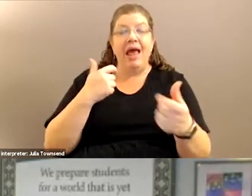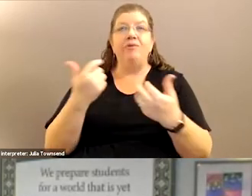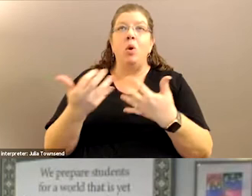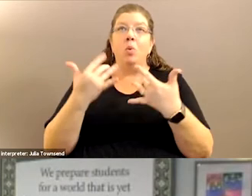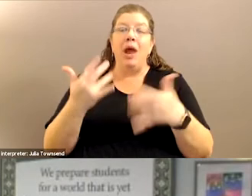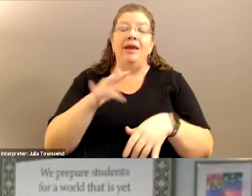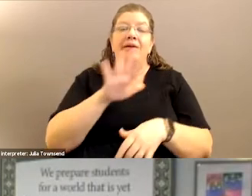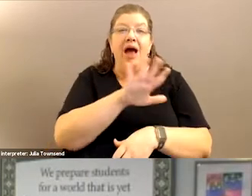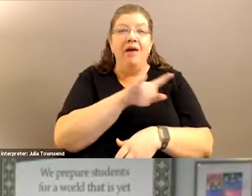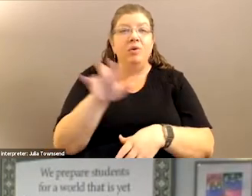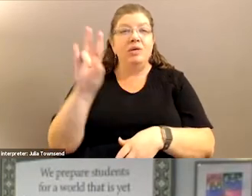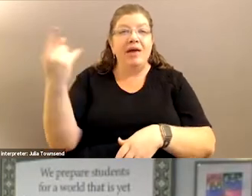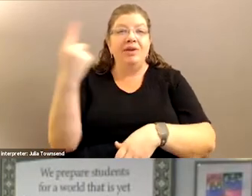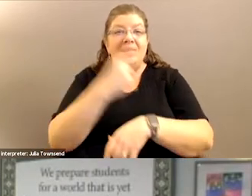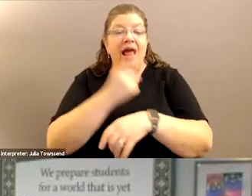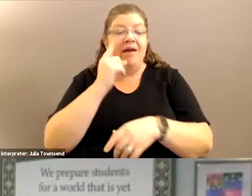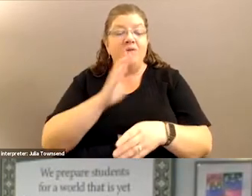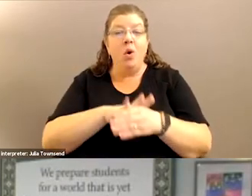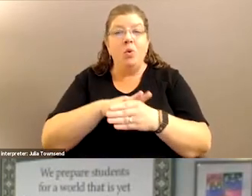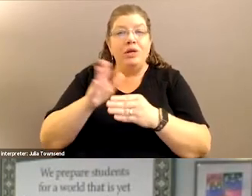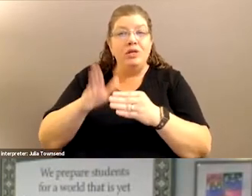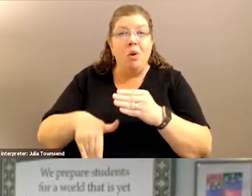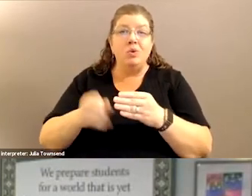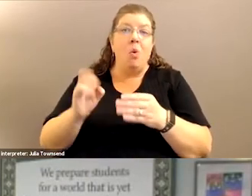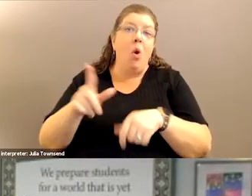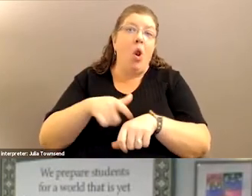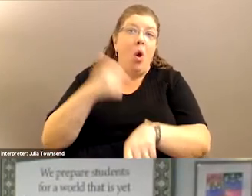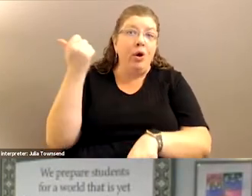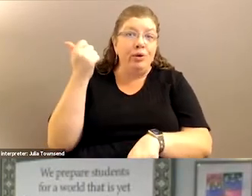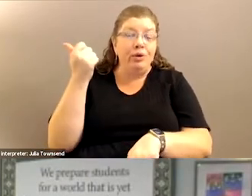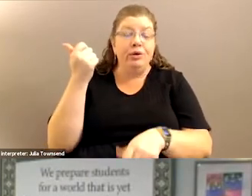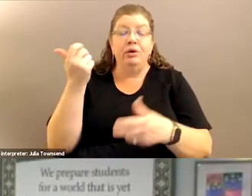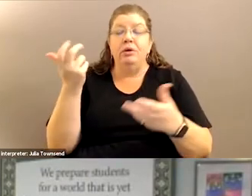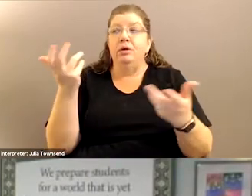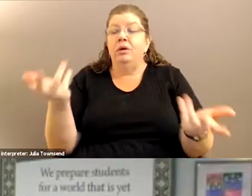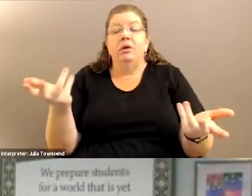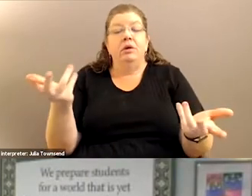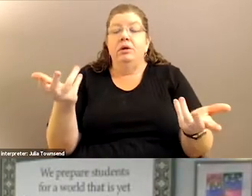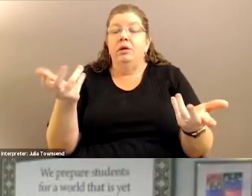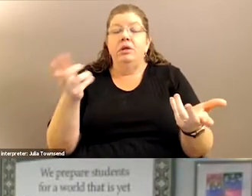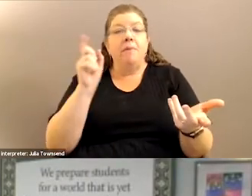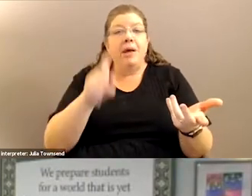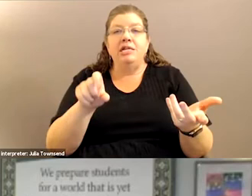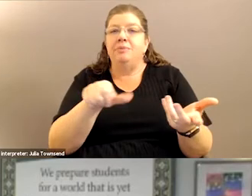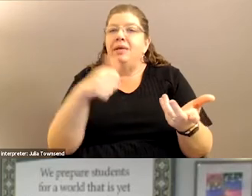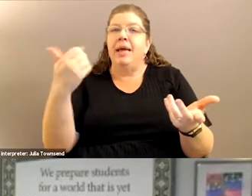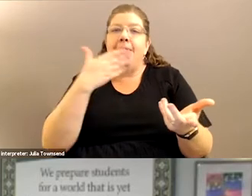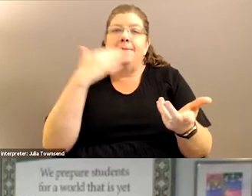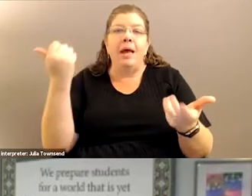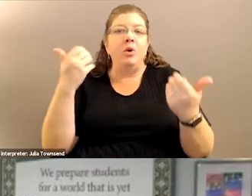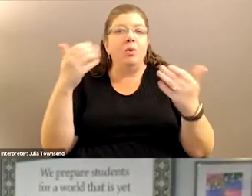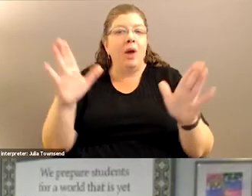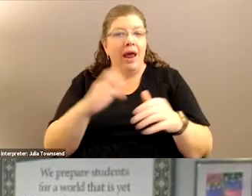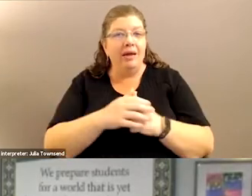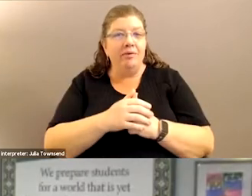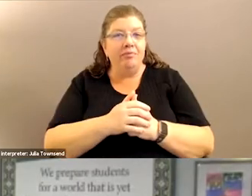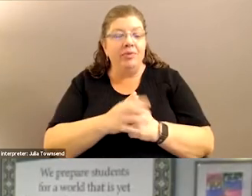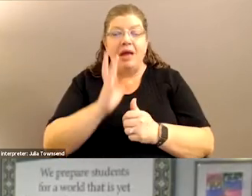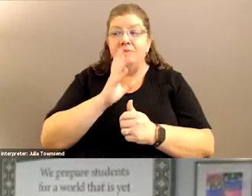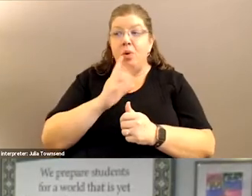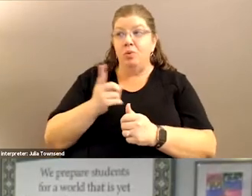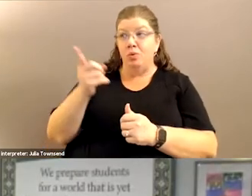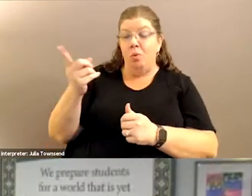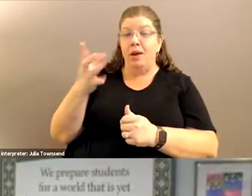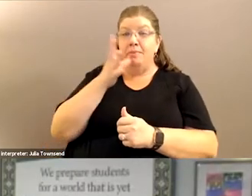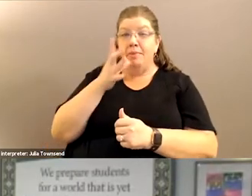to seven days for results or longer um i just think there has to be a better way um i spoke to one mom